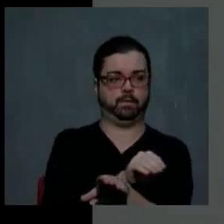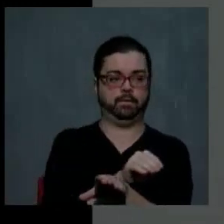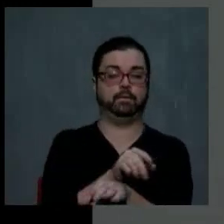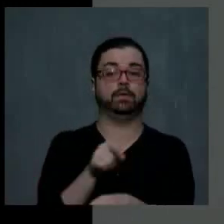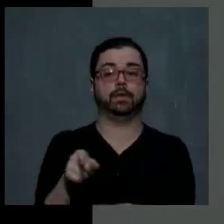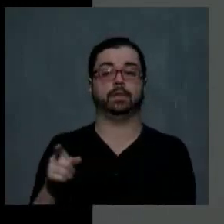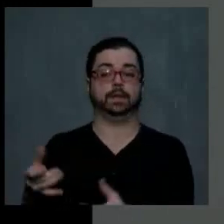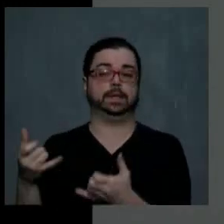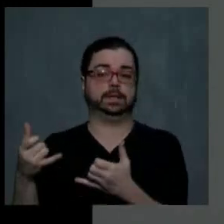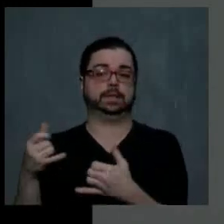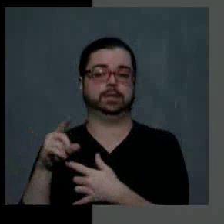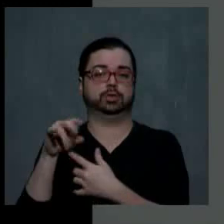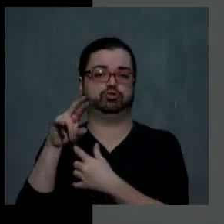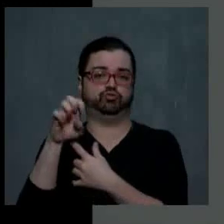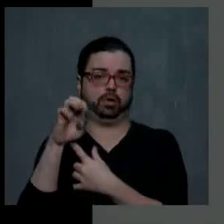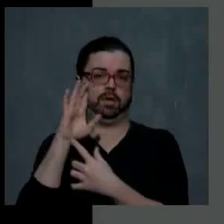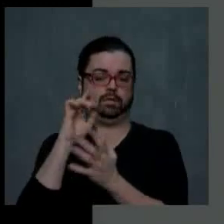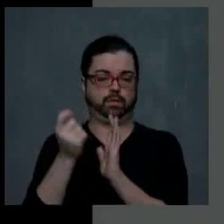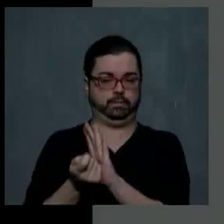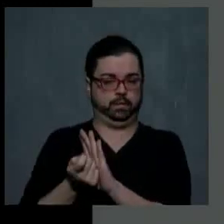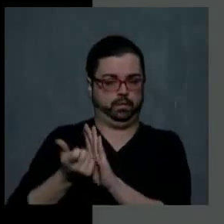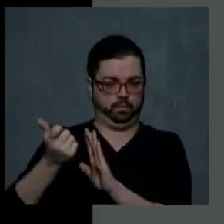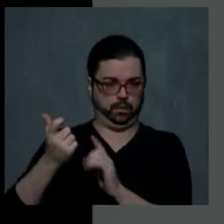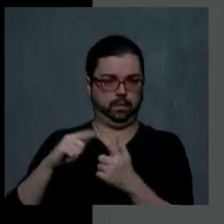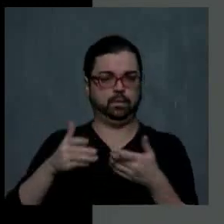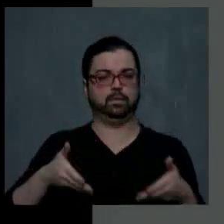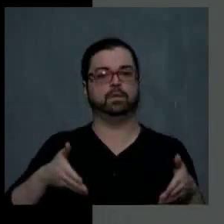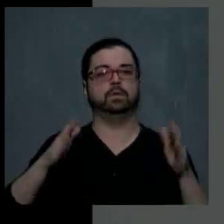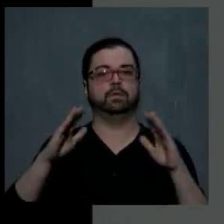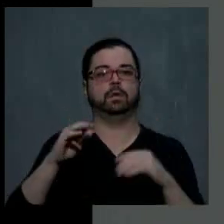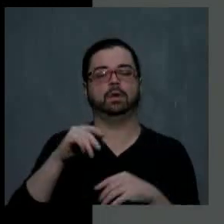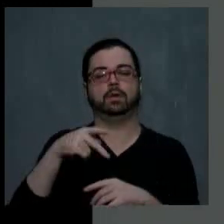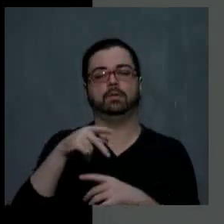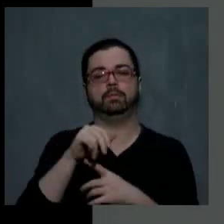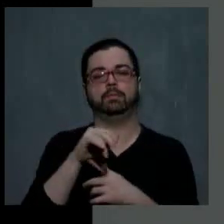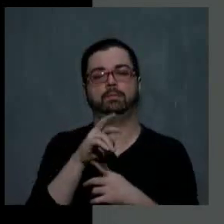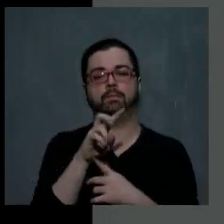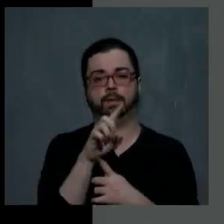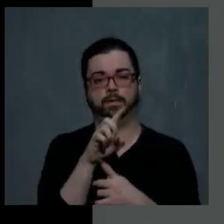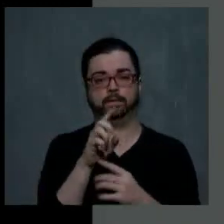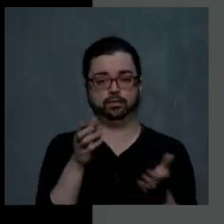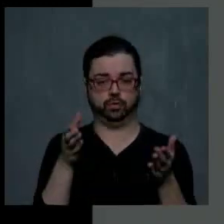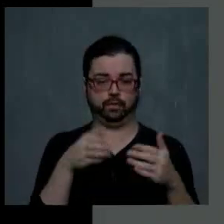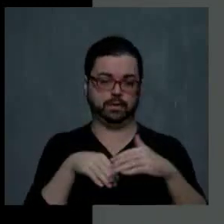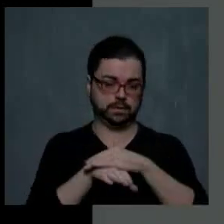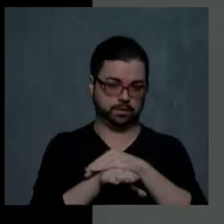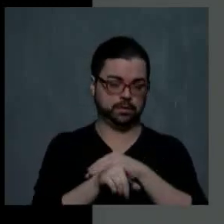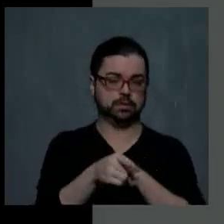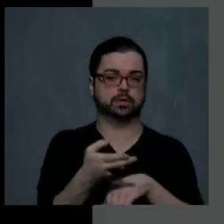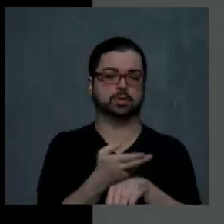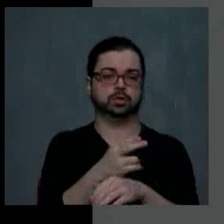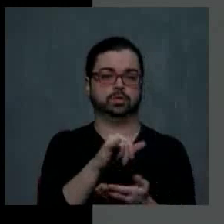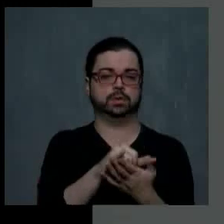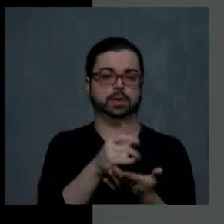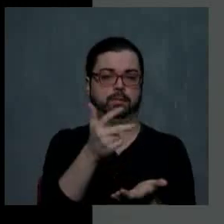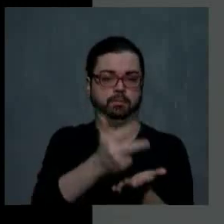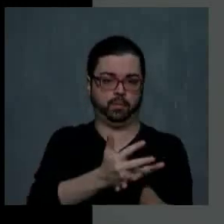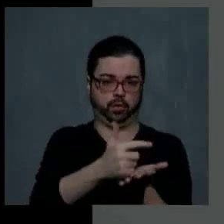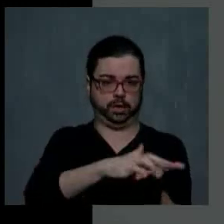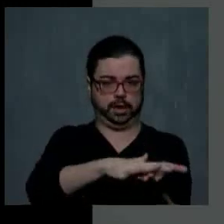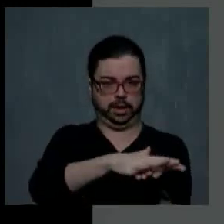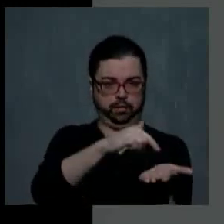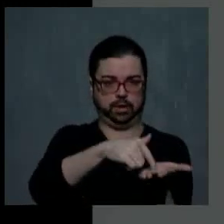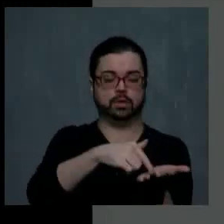drive will be removed to allow paved surface to access the parking pad for the food truck, will result in a street buffer along Carly